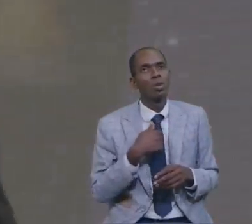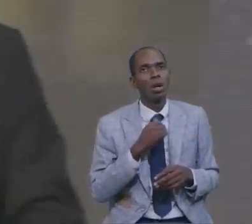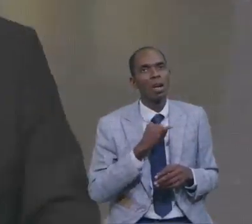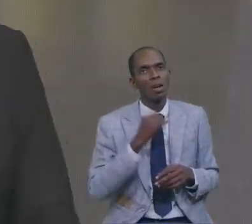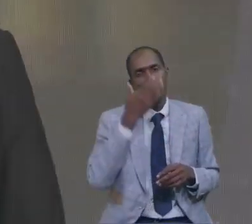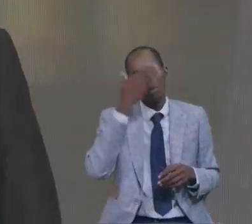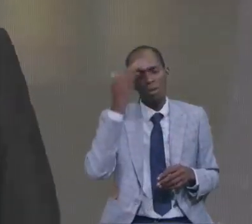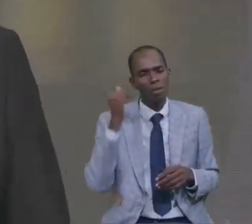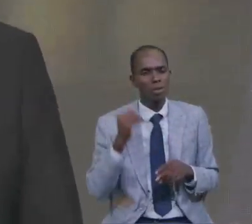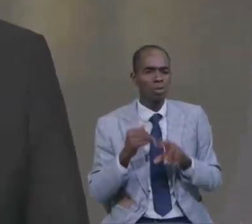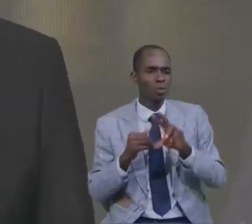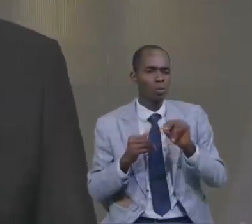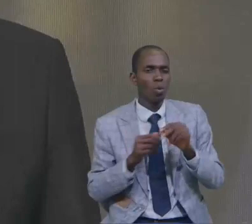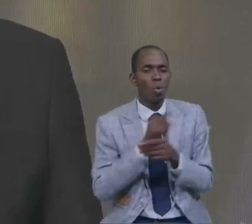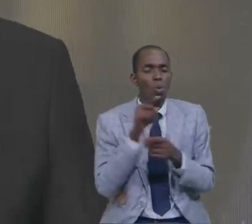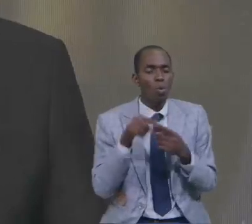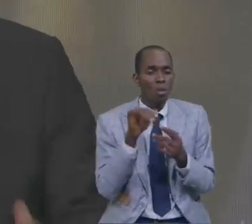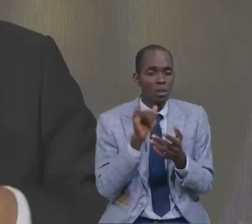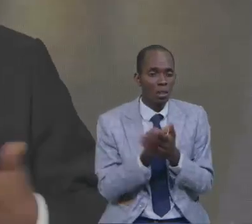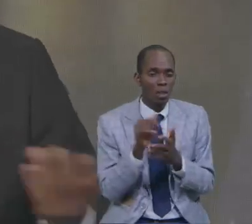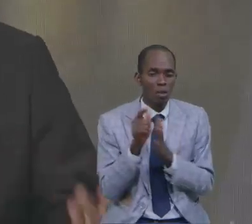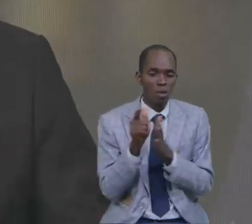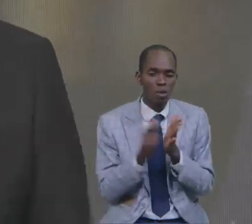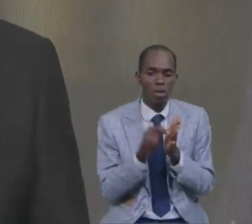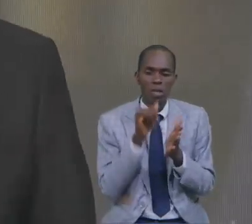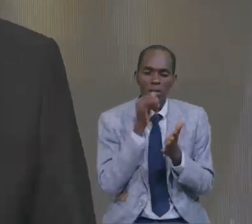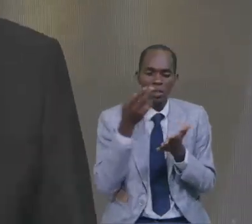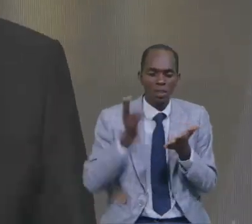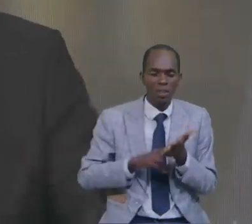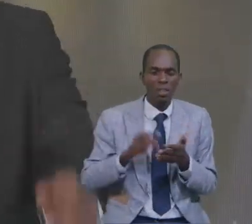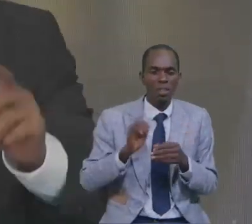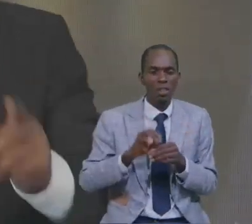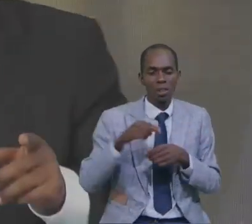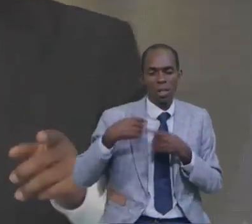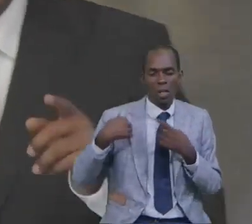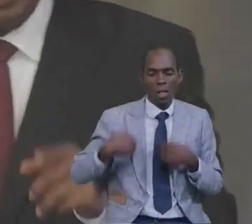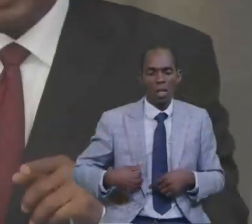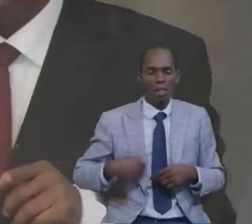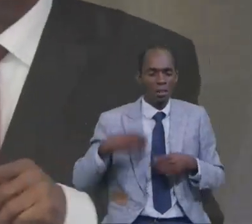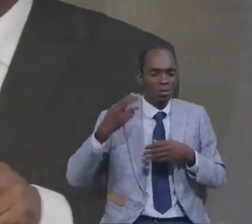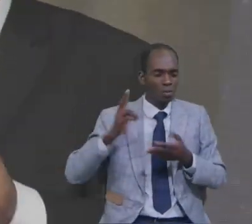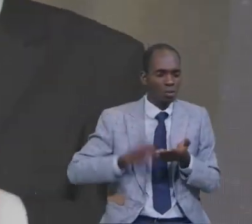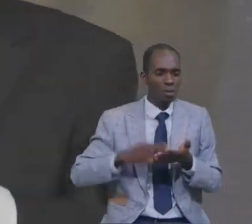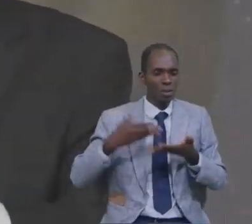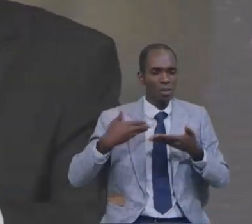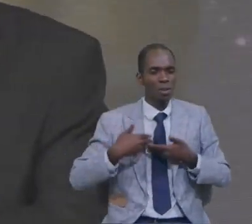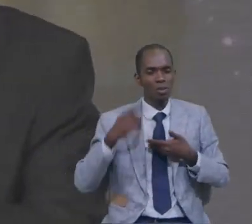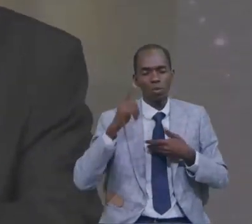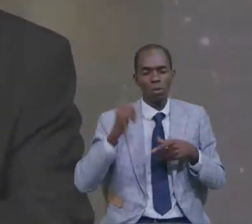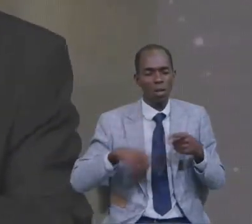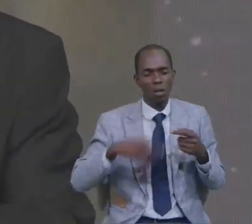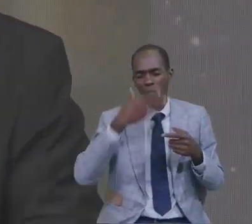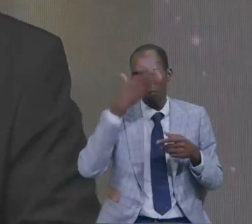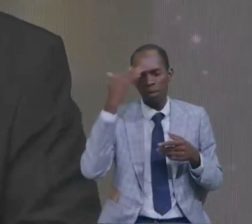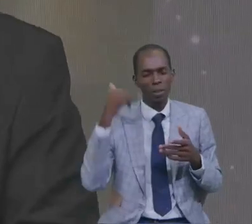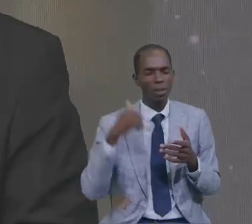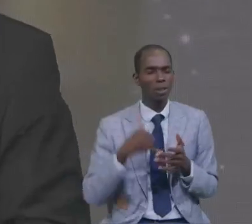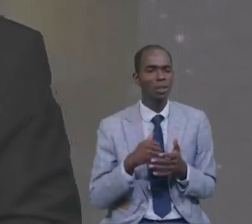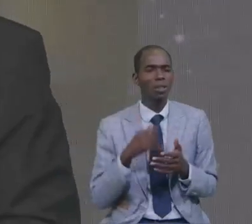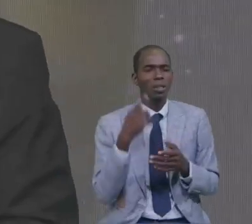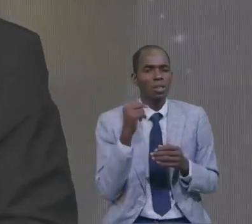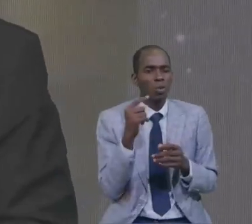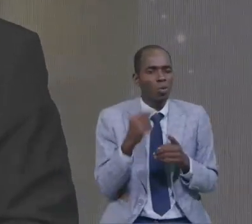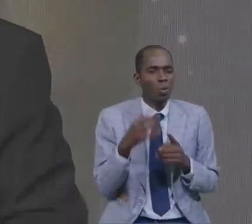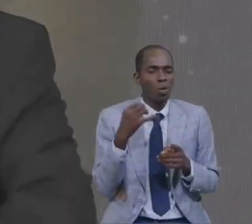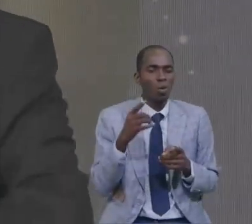God, transferred from the brain to the heart. It says, I will put my laws